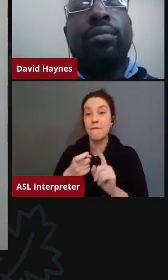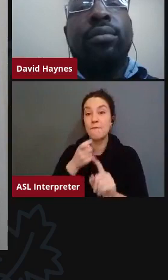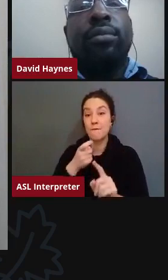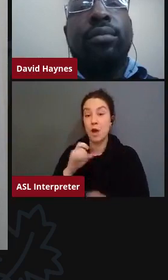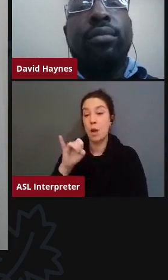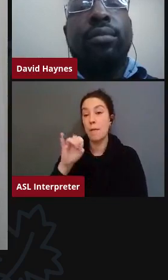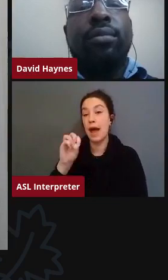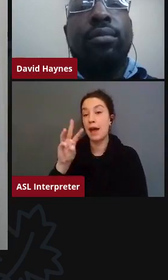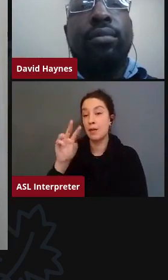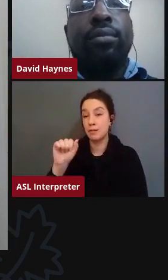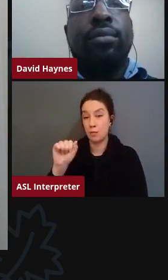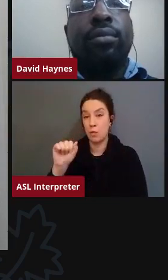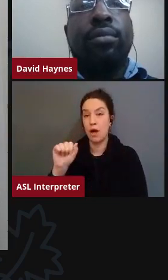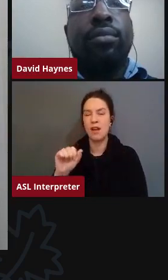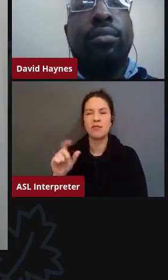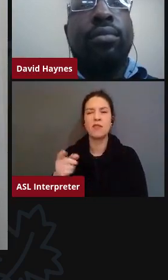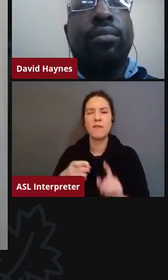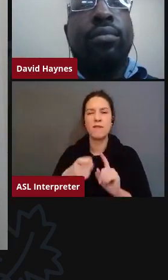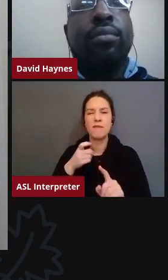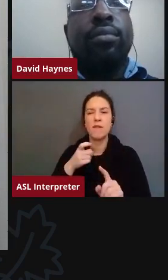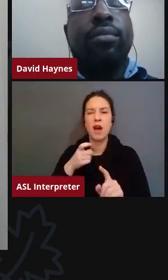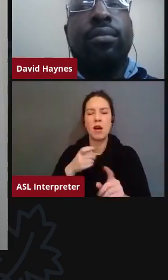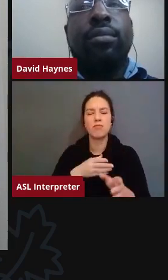in health geography.